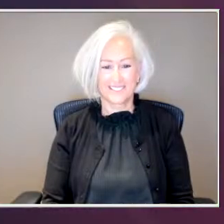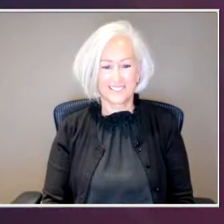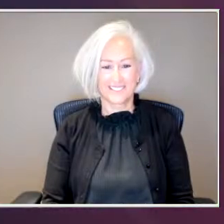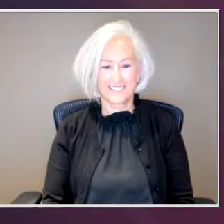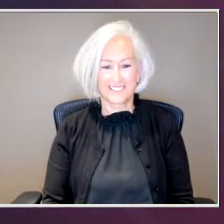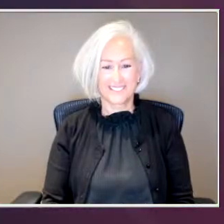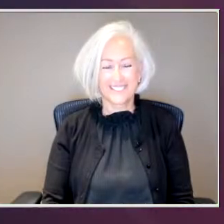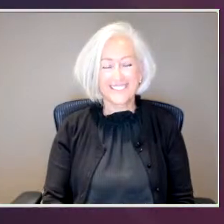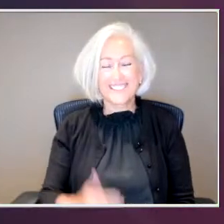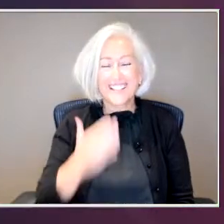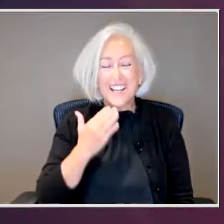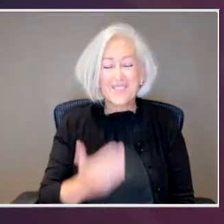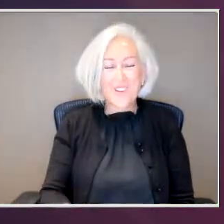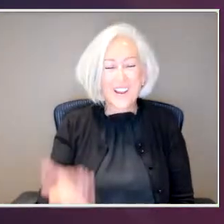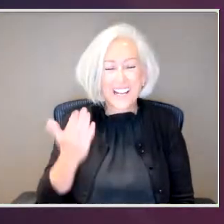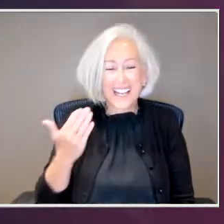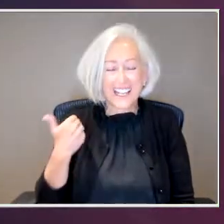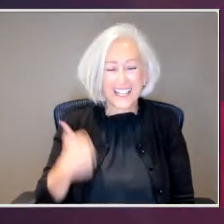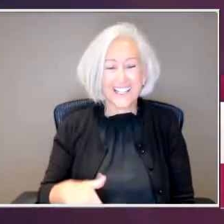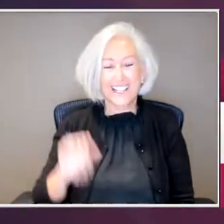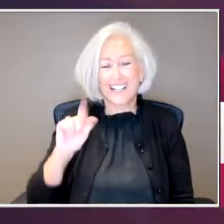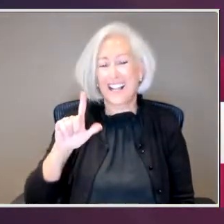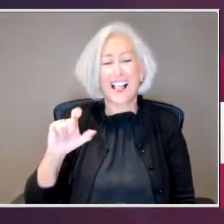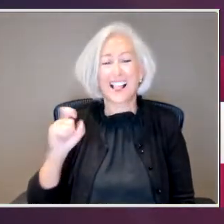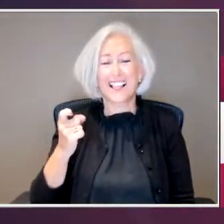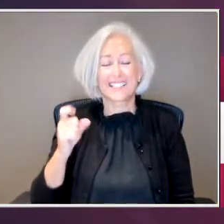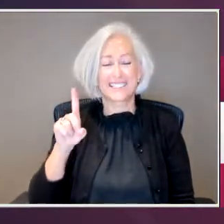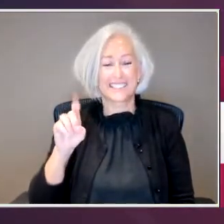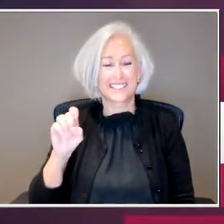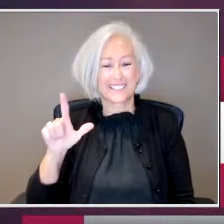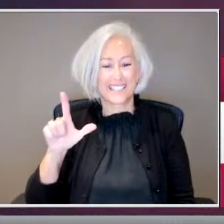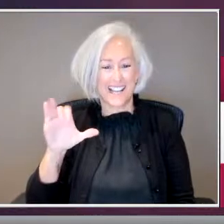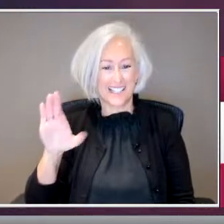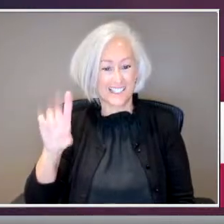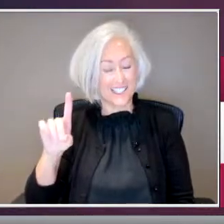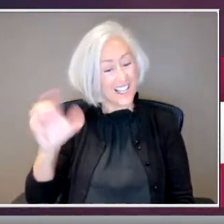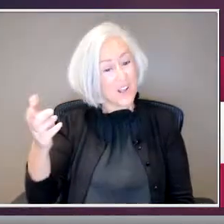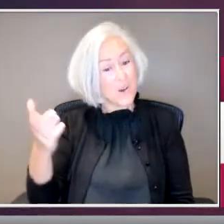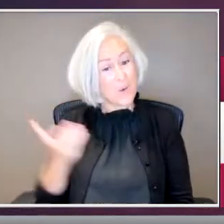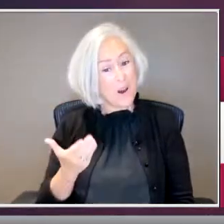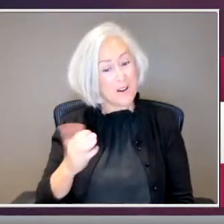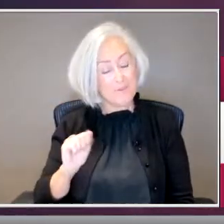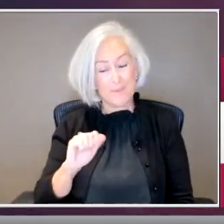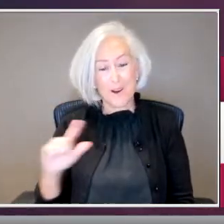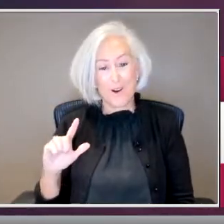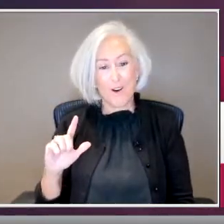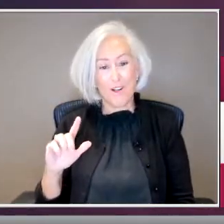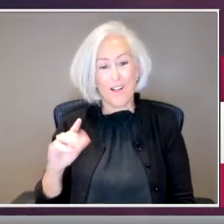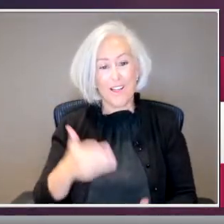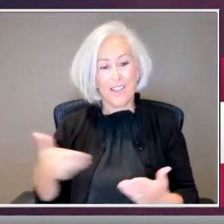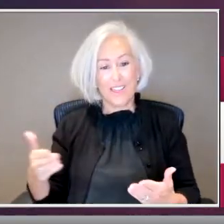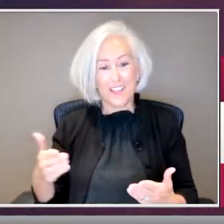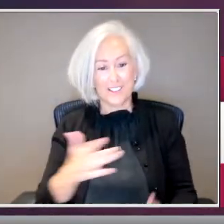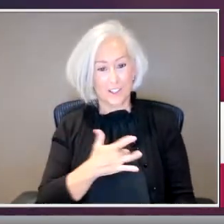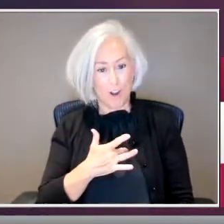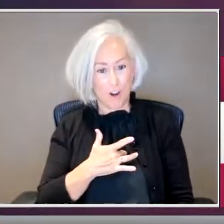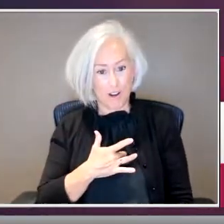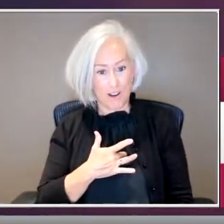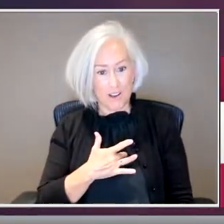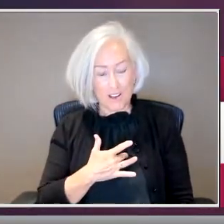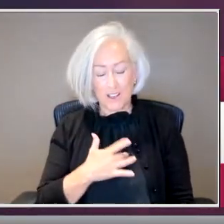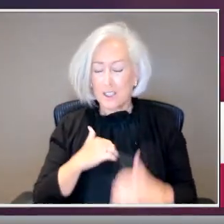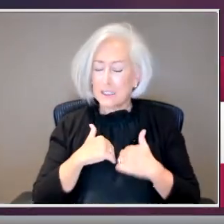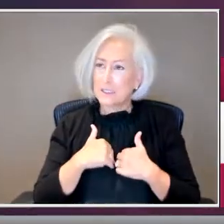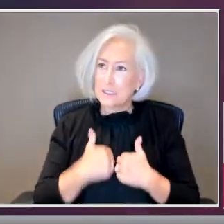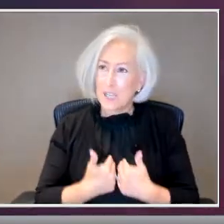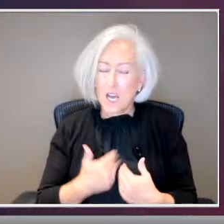Good morning, I'm Alexis Del Cid. Welcome back to All Things Heart. Fatigued and breathless, Mike Kruger knew something was wrong.